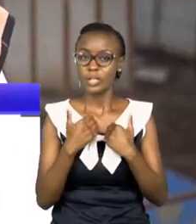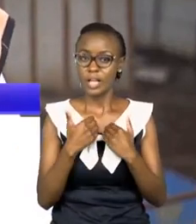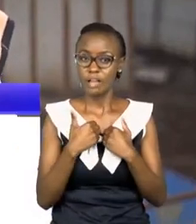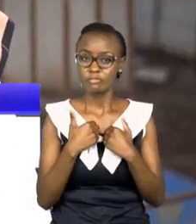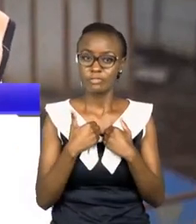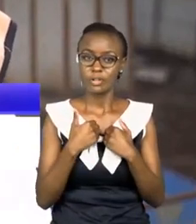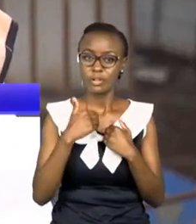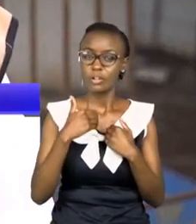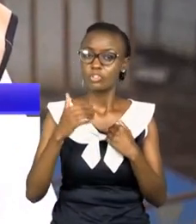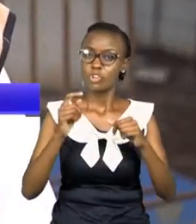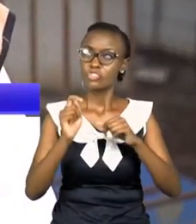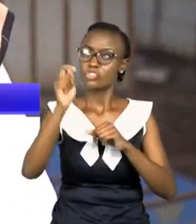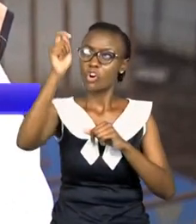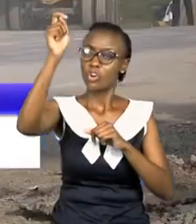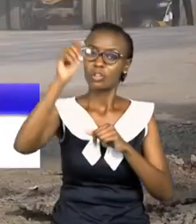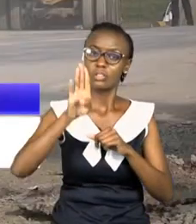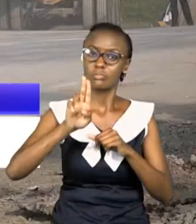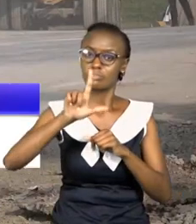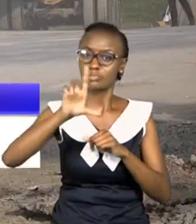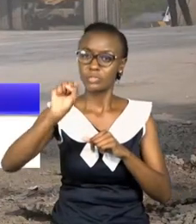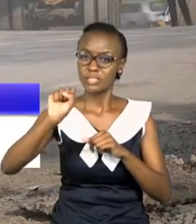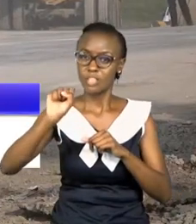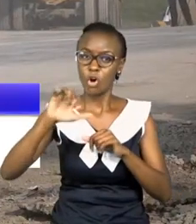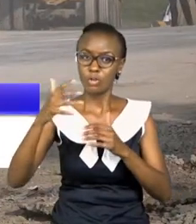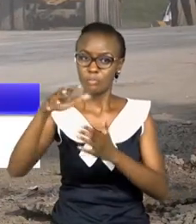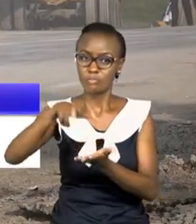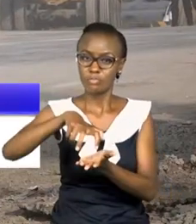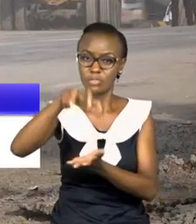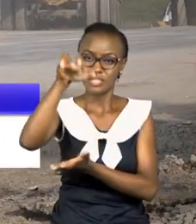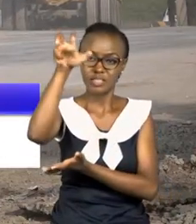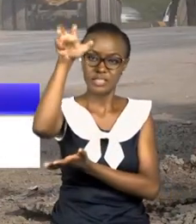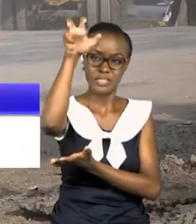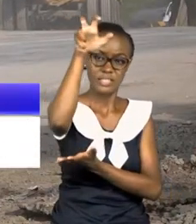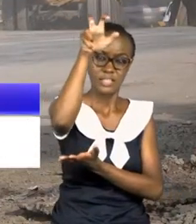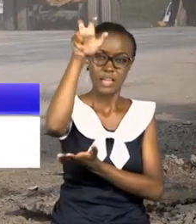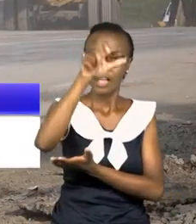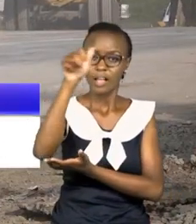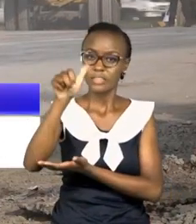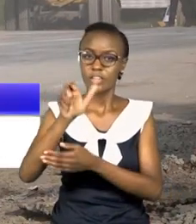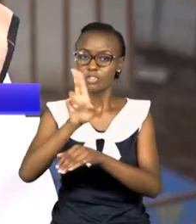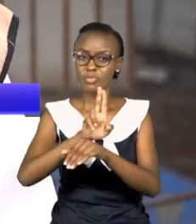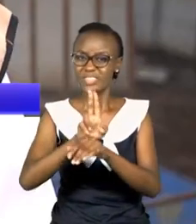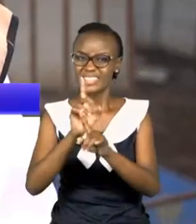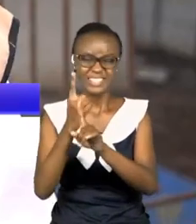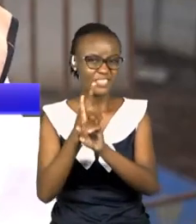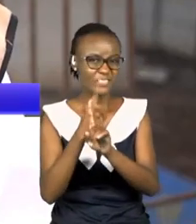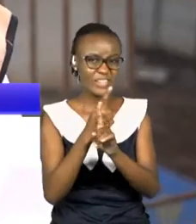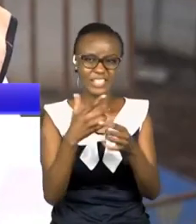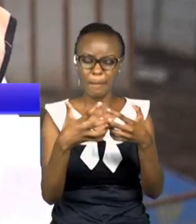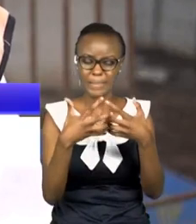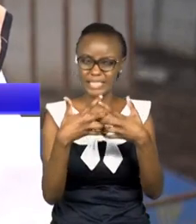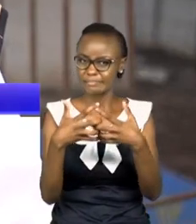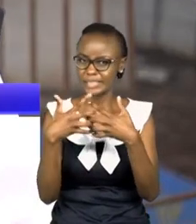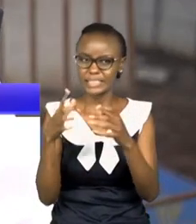boots all booths which are also have the communications we also have auxiliaries so all that work